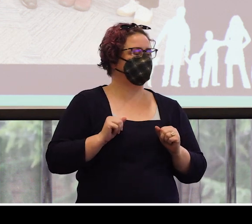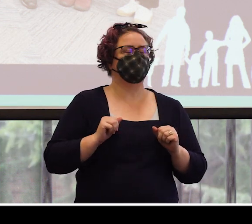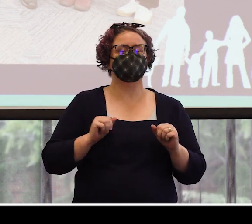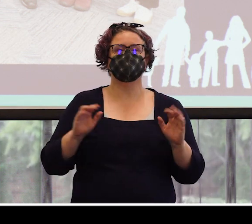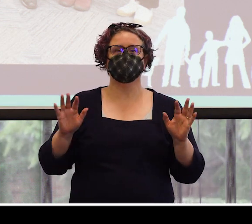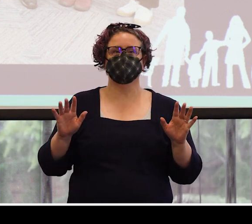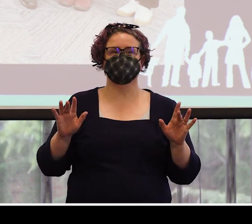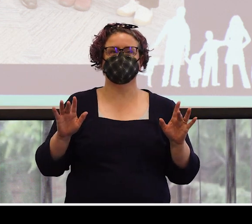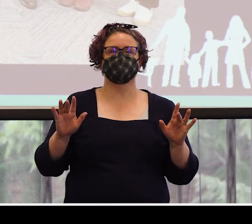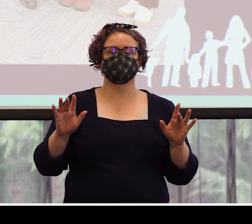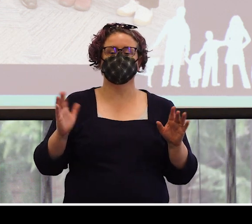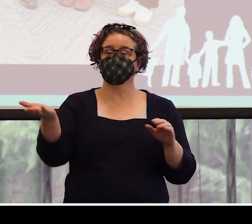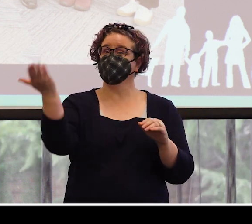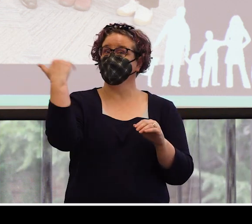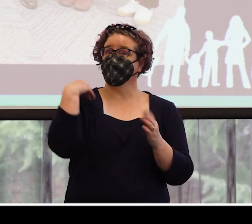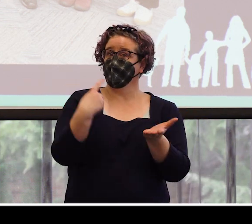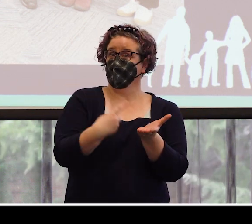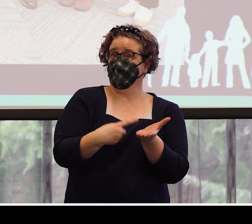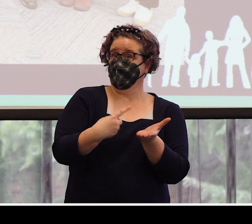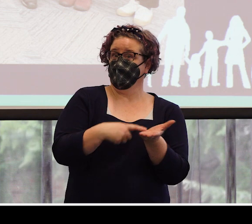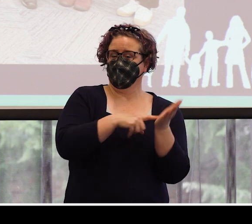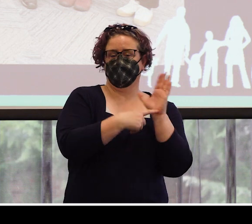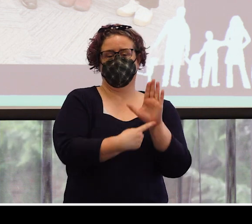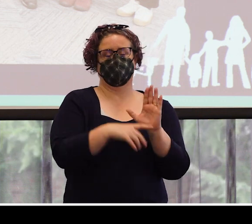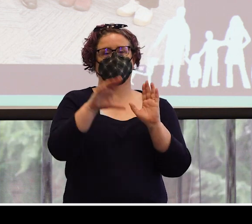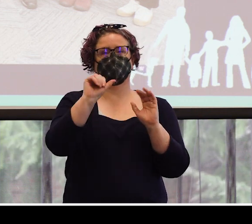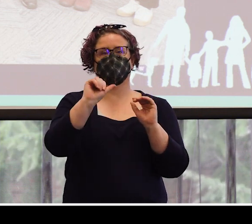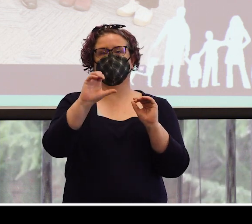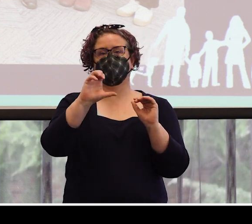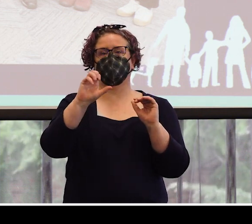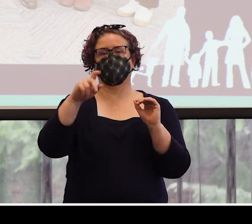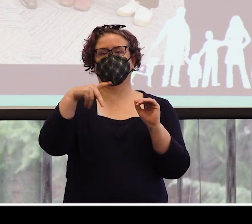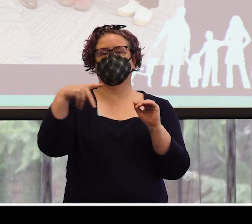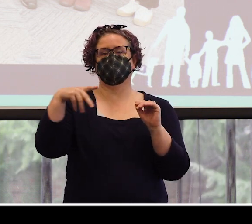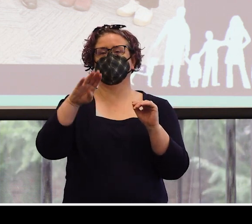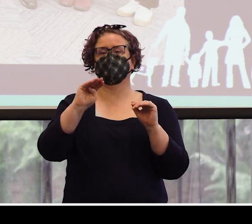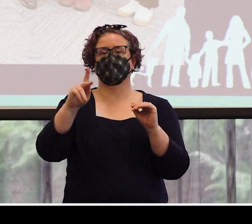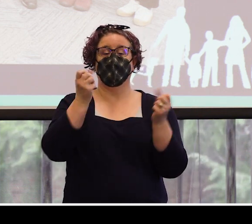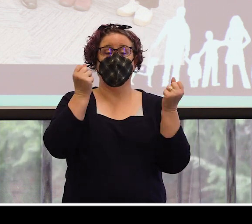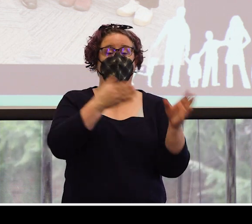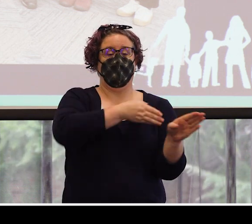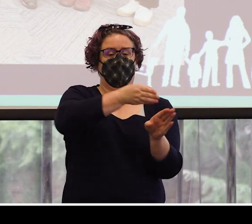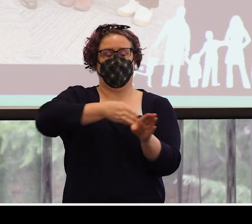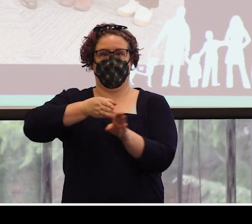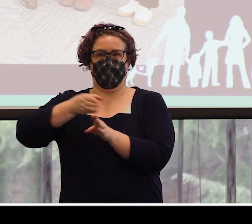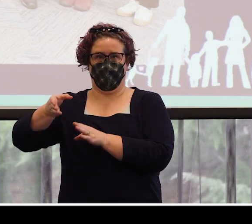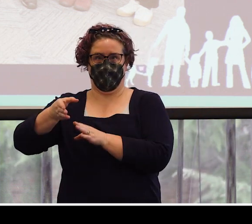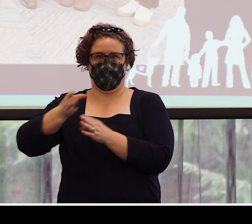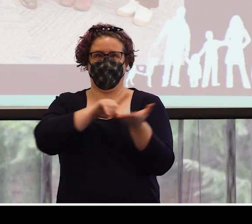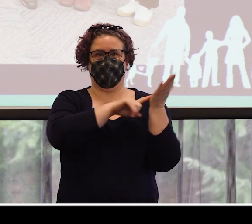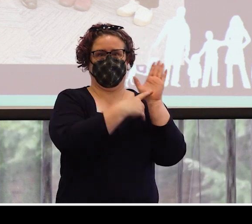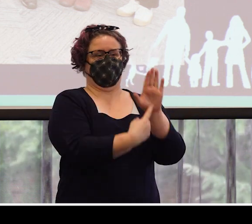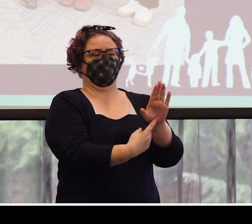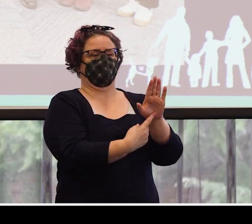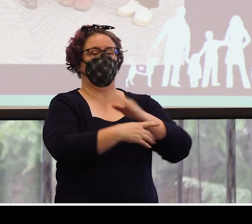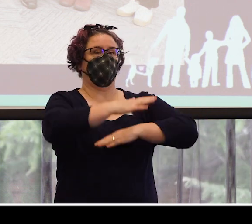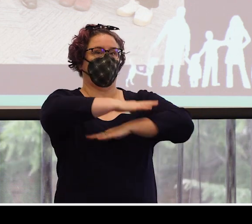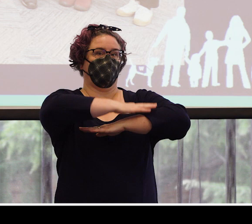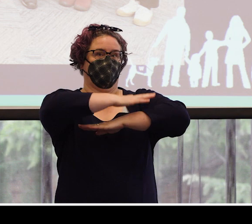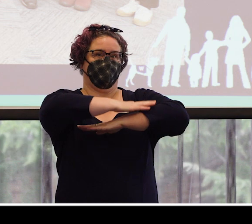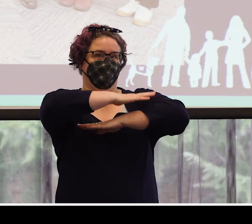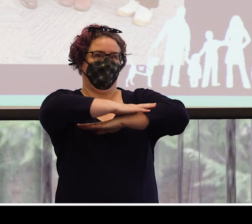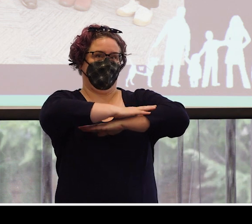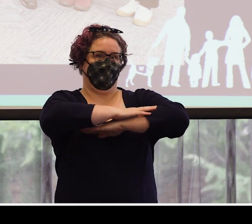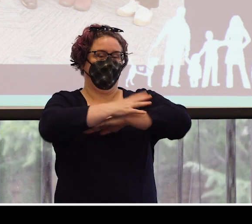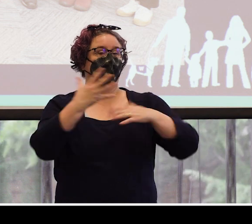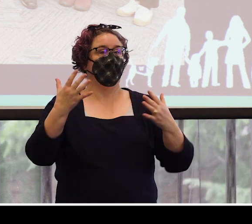So earlier we talked and showed AccessMap Multimodal in action on desktop. What